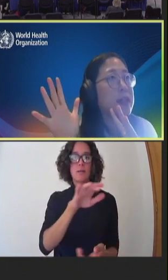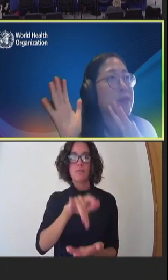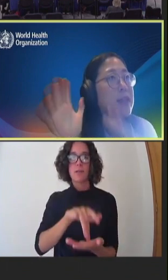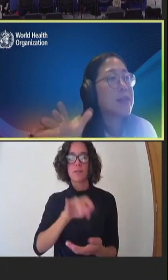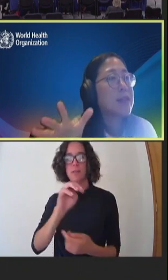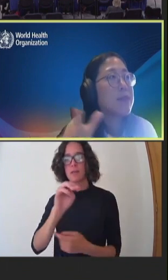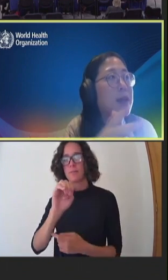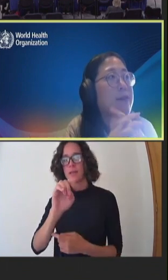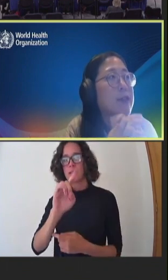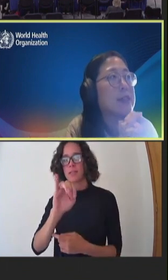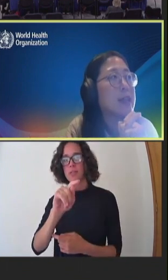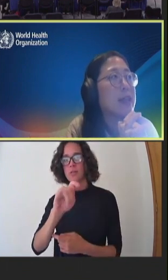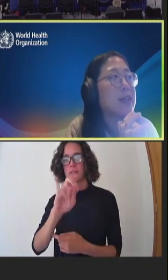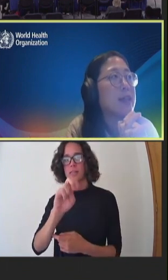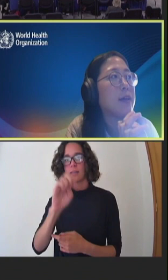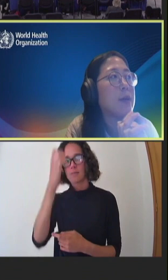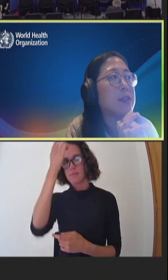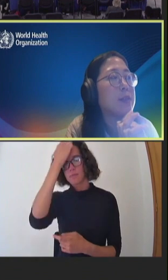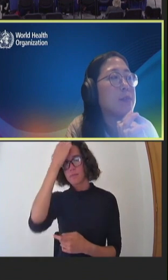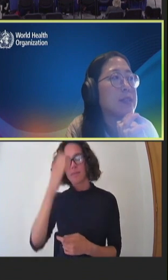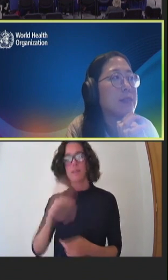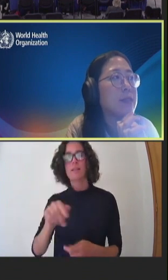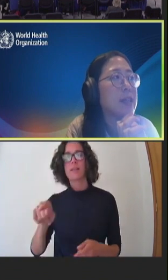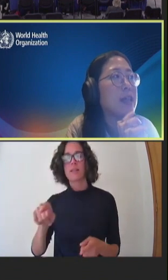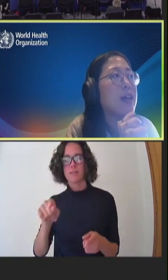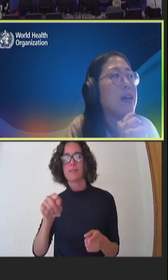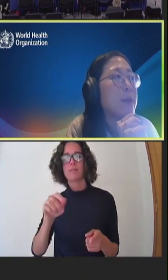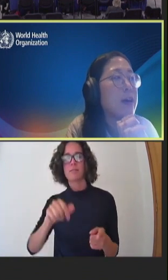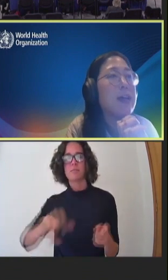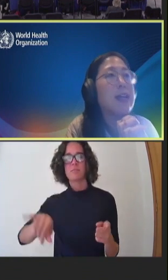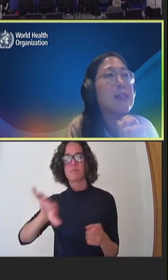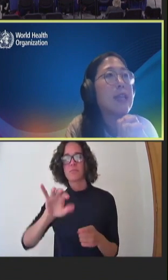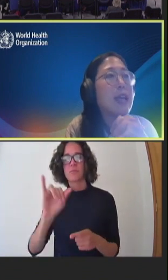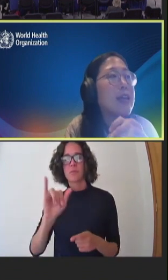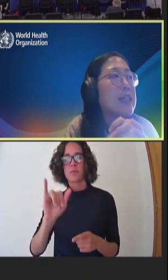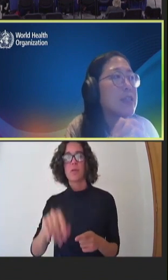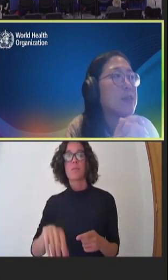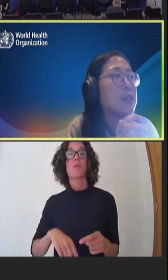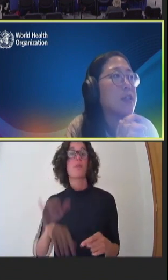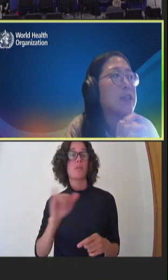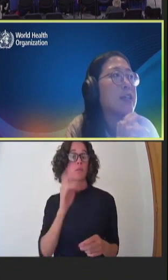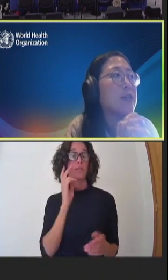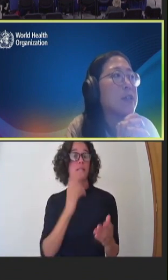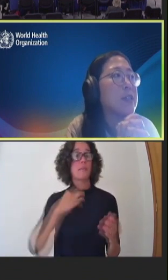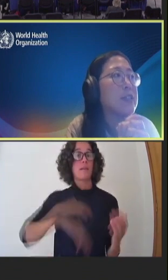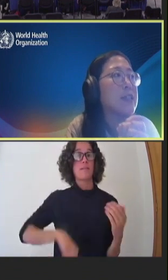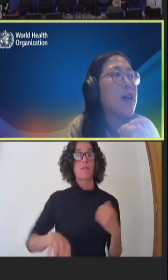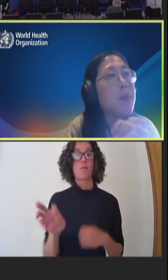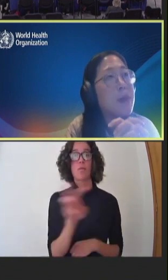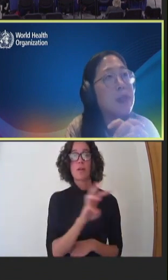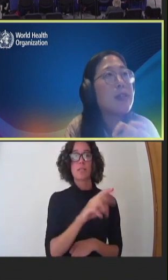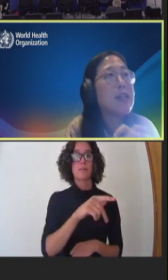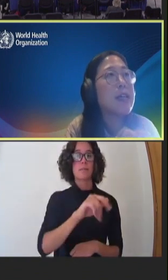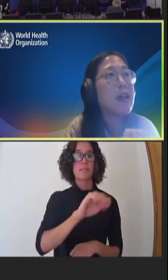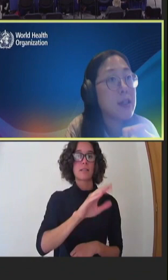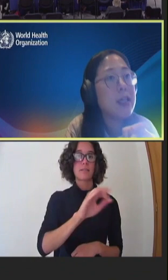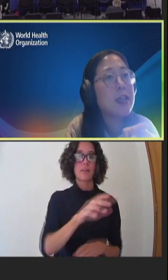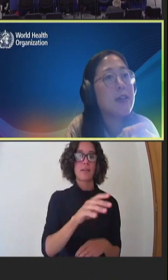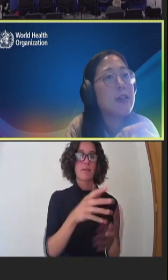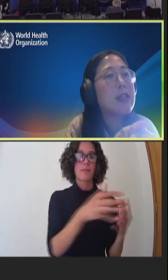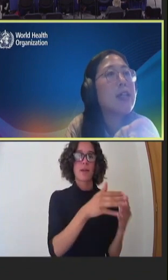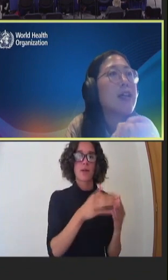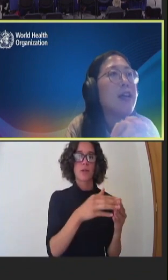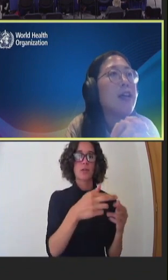the greatest relative benefits in the Western Pacific, Americas, and Eastern Mediterranean regions up until the